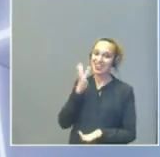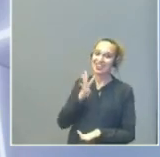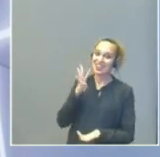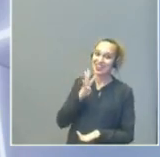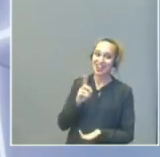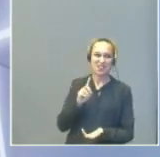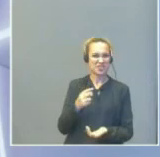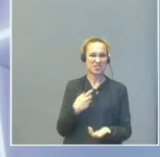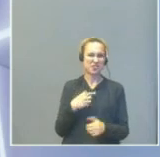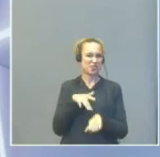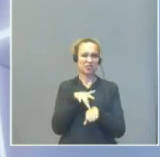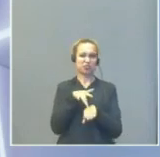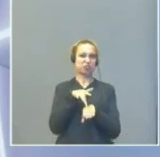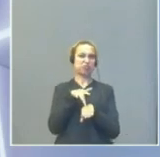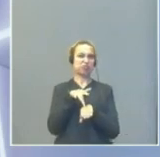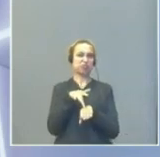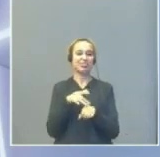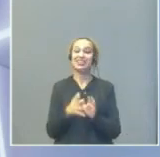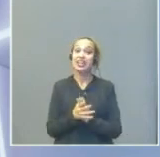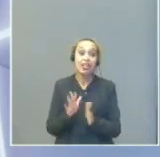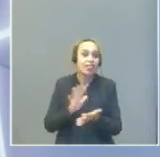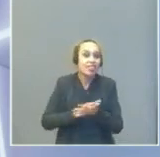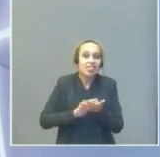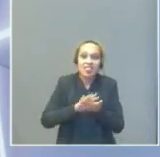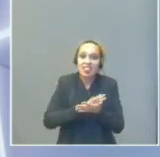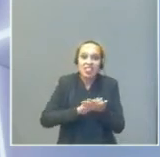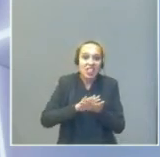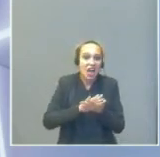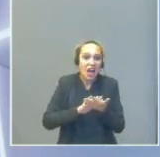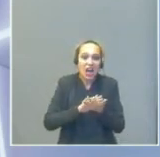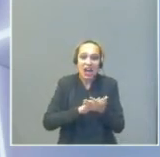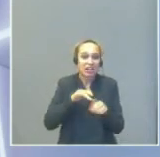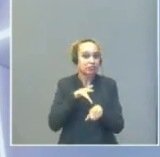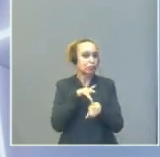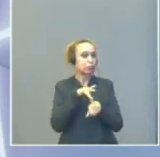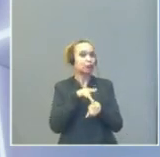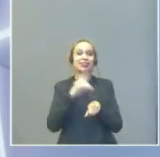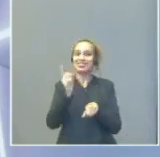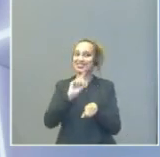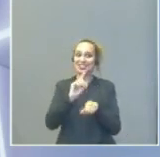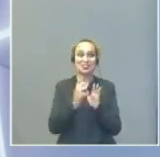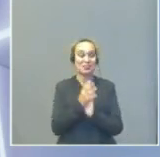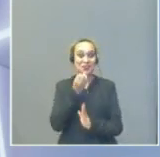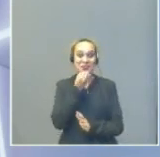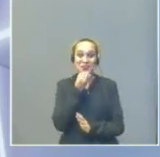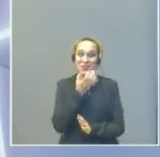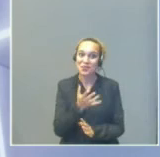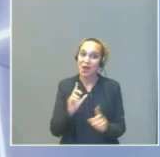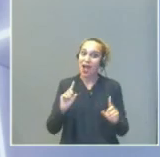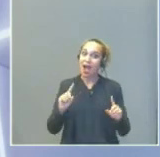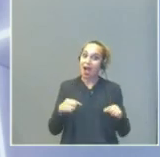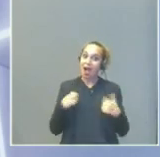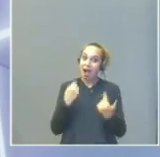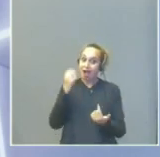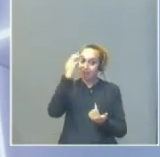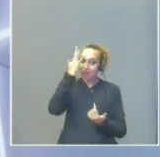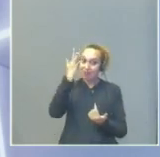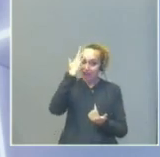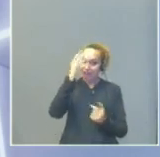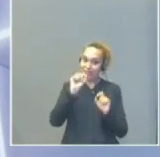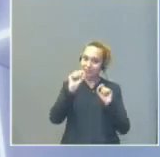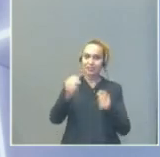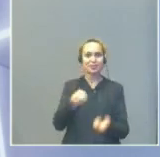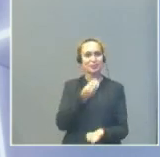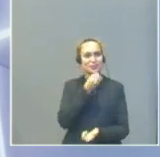sido chata. Realmente não teve nada de chato, pelo contrário, muito desafiador pensar dessa forma. Que oportunidade maravilhosa, né, a